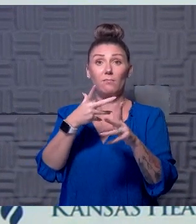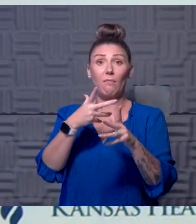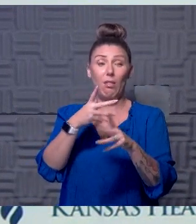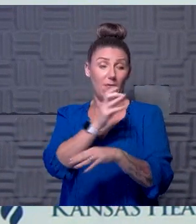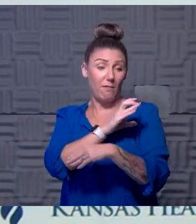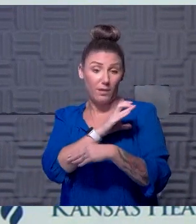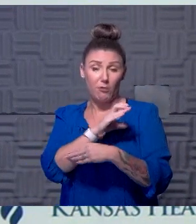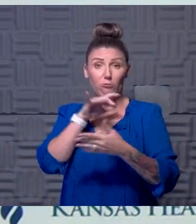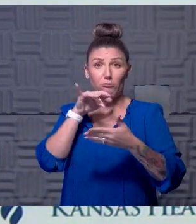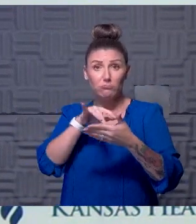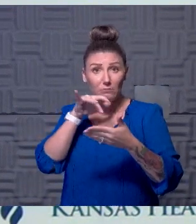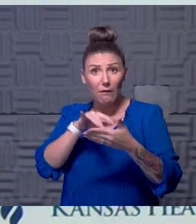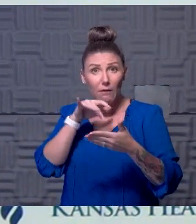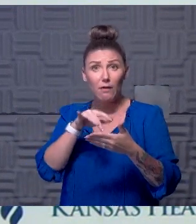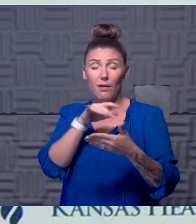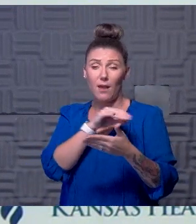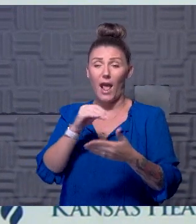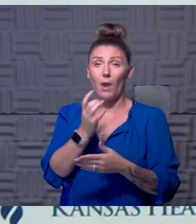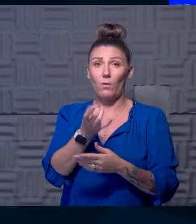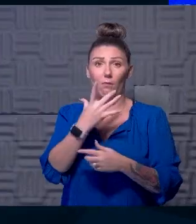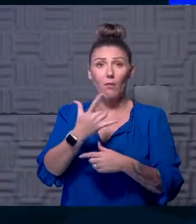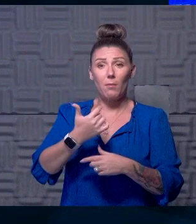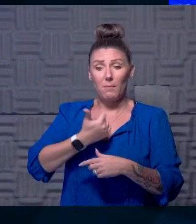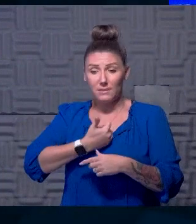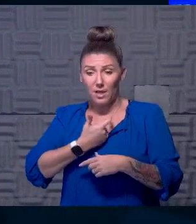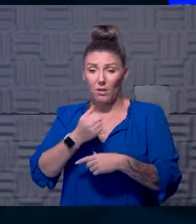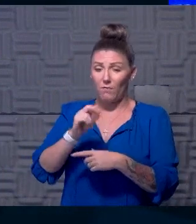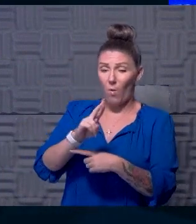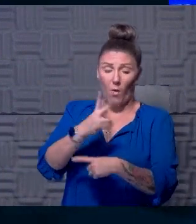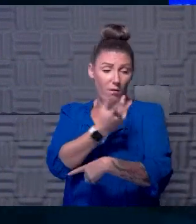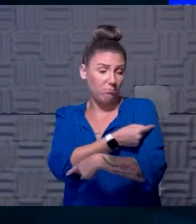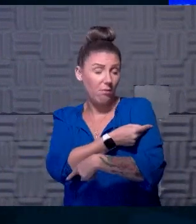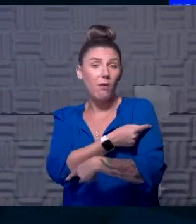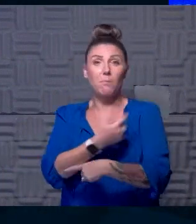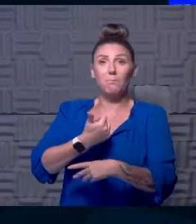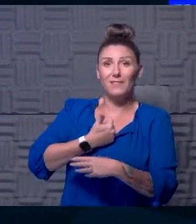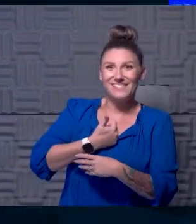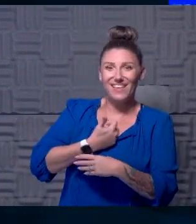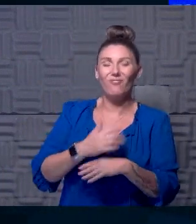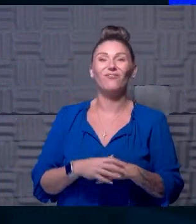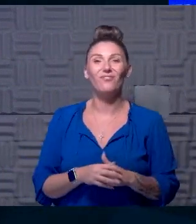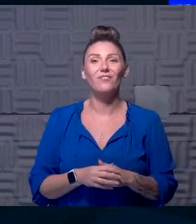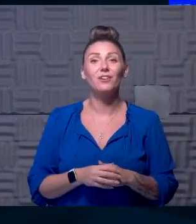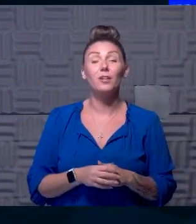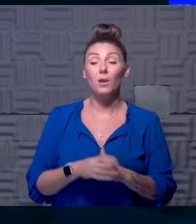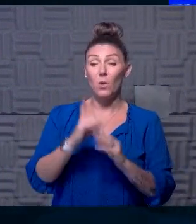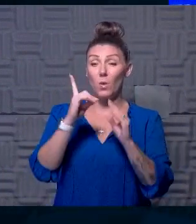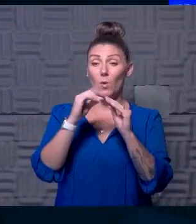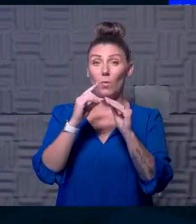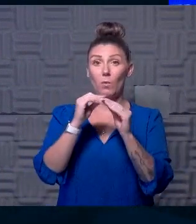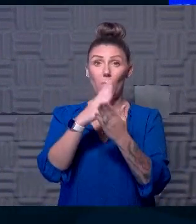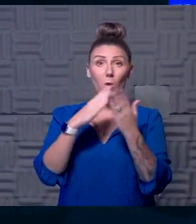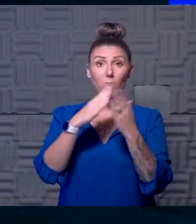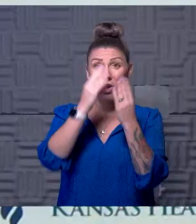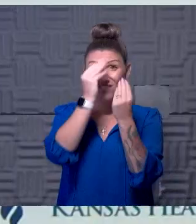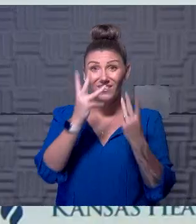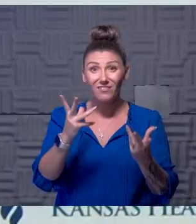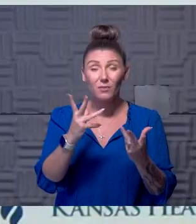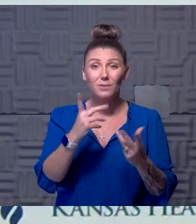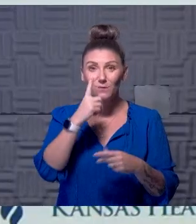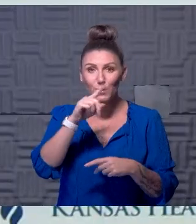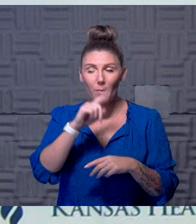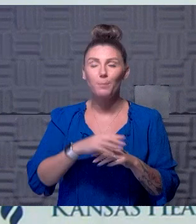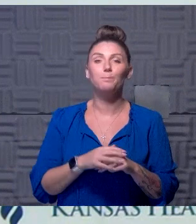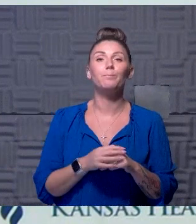my child or that I would take myself. So this is a vaccine that I very much like. And one more piece of information, if you don't mind me sharing this,